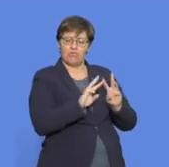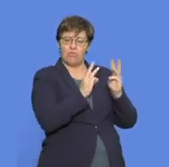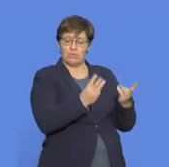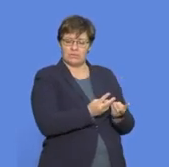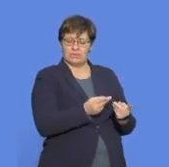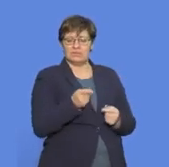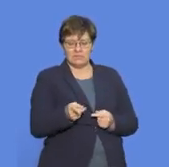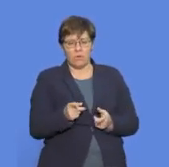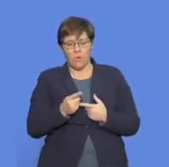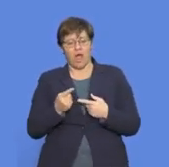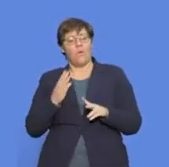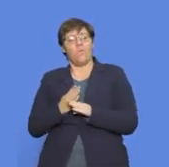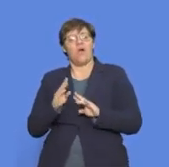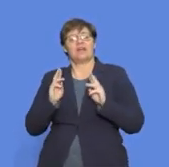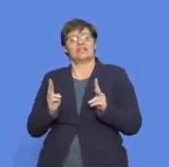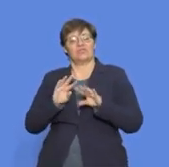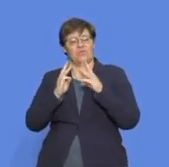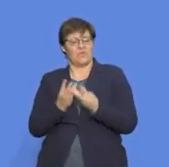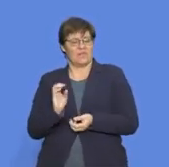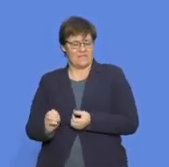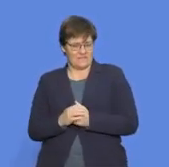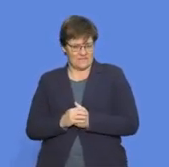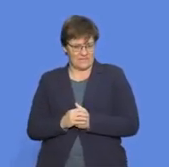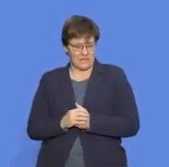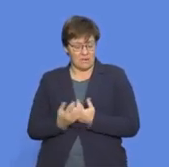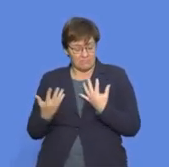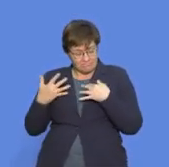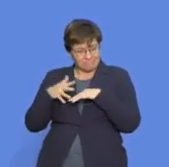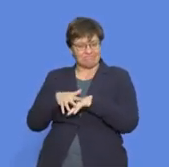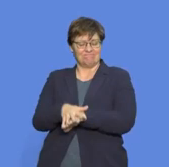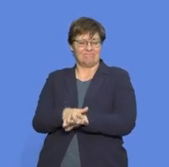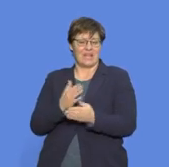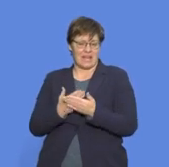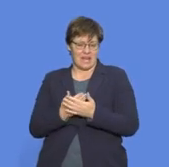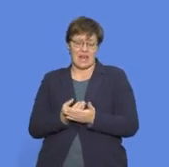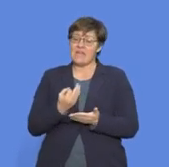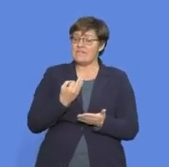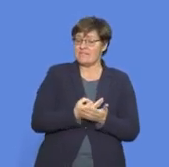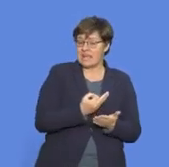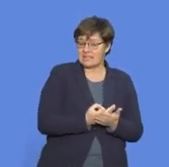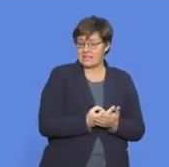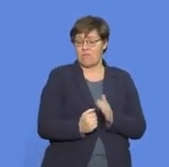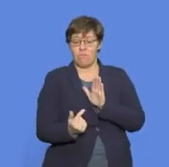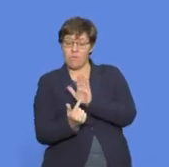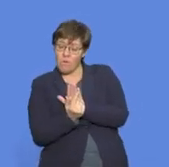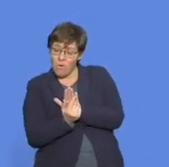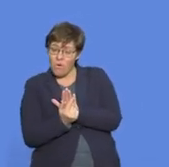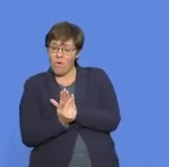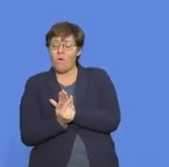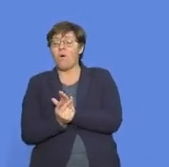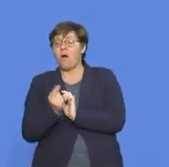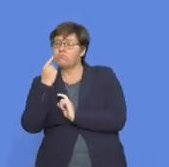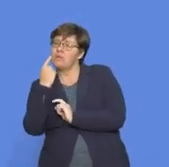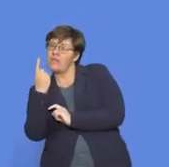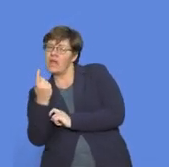work in the natural world. And it can incorporate, as I said, there's facts, there's laws, there's inferences,